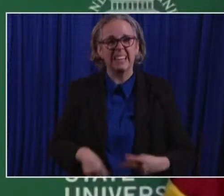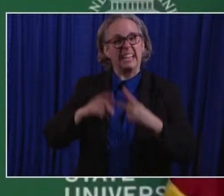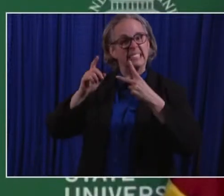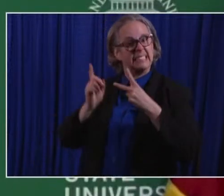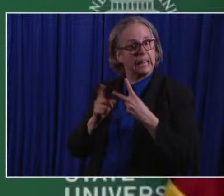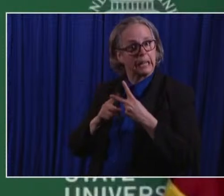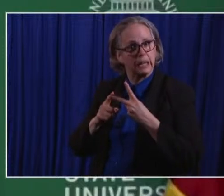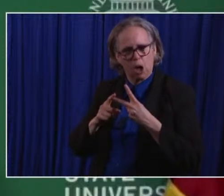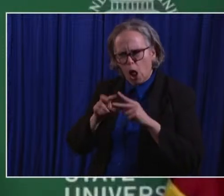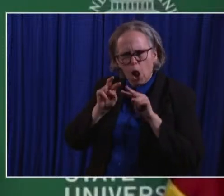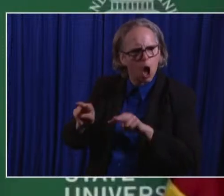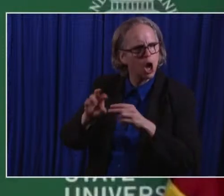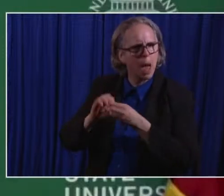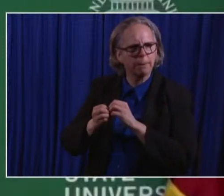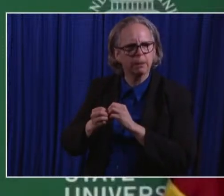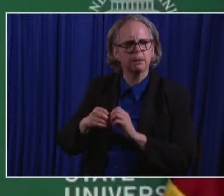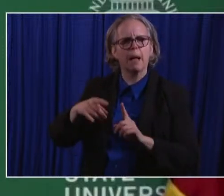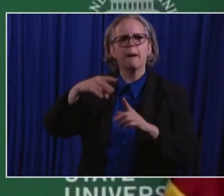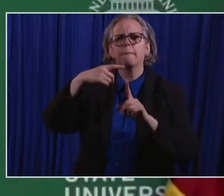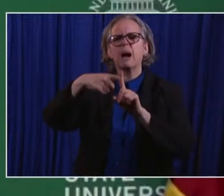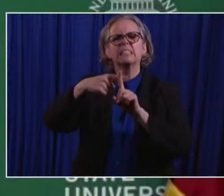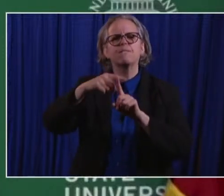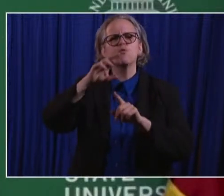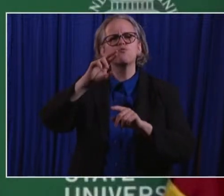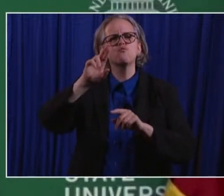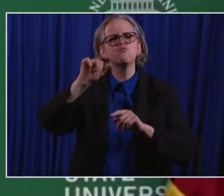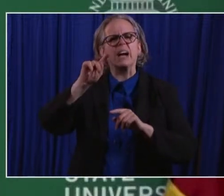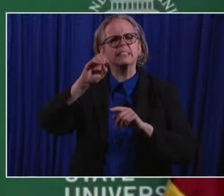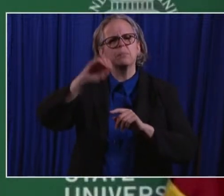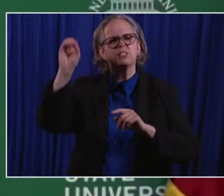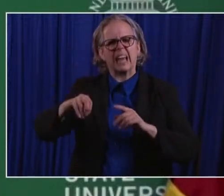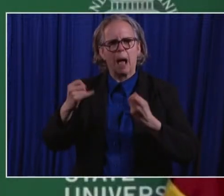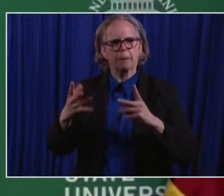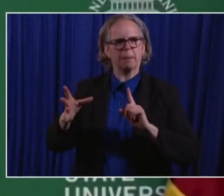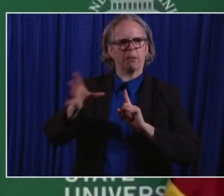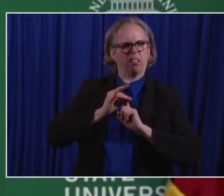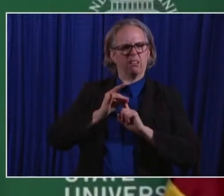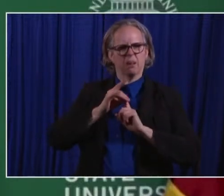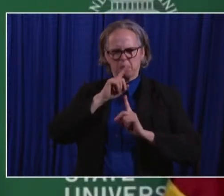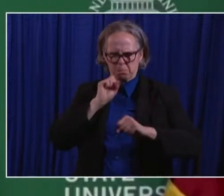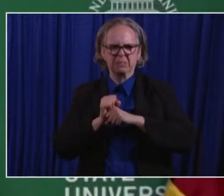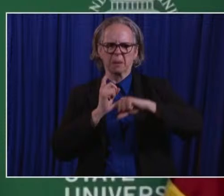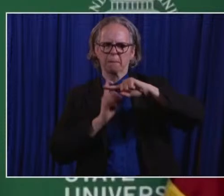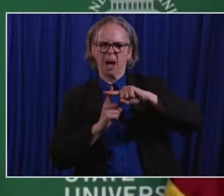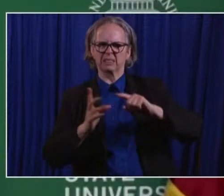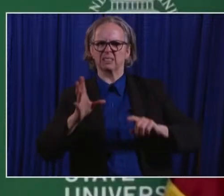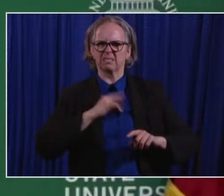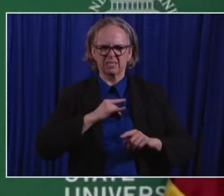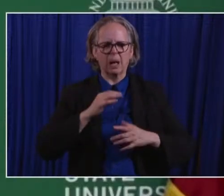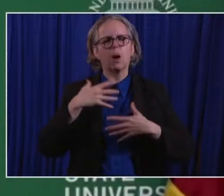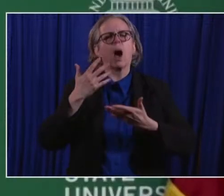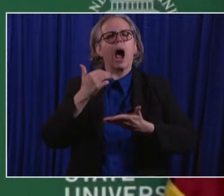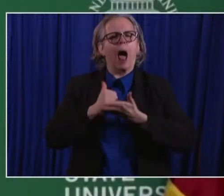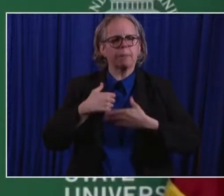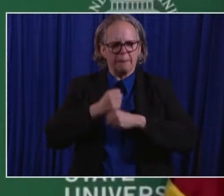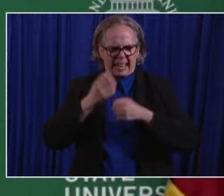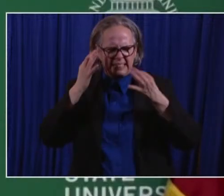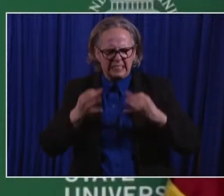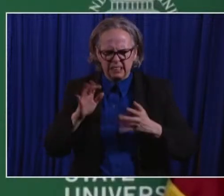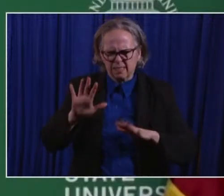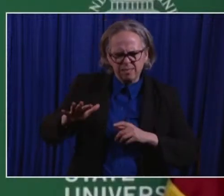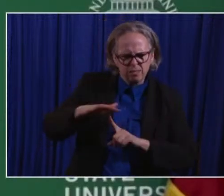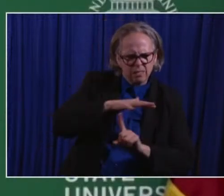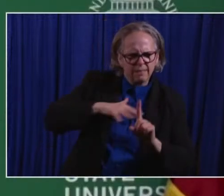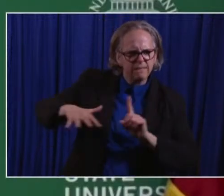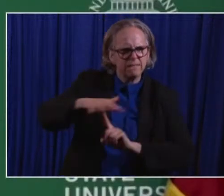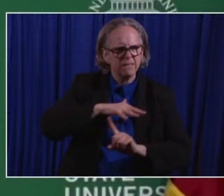the positivity numbers, that gives them a pretty good idea of what is going on in their county. And so I think they